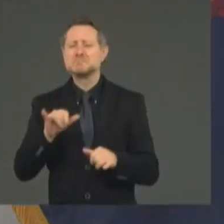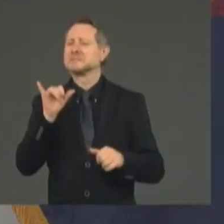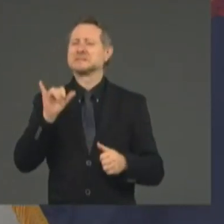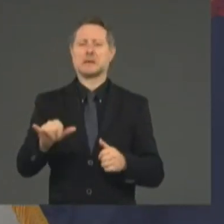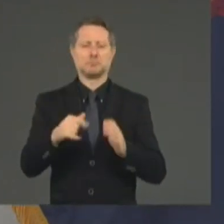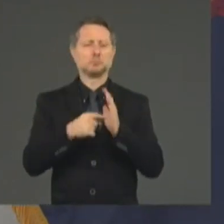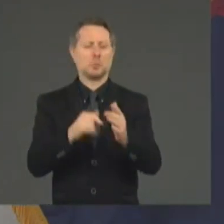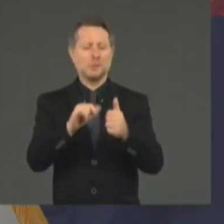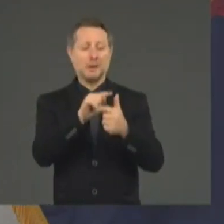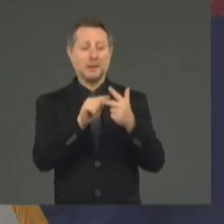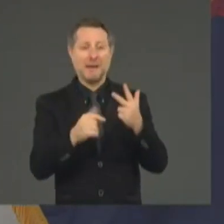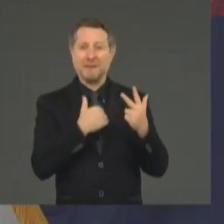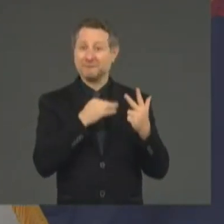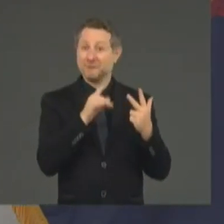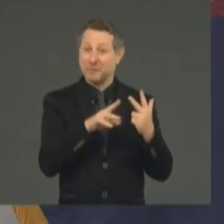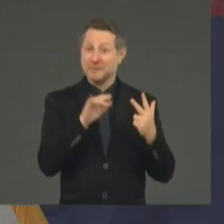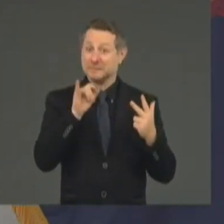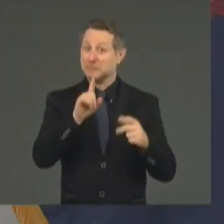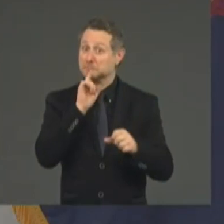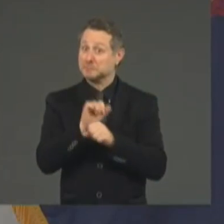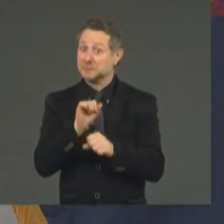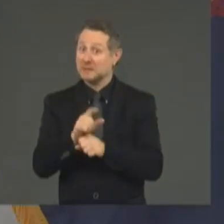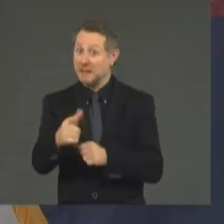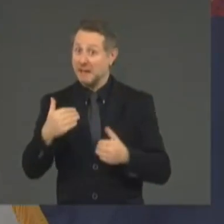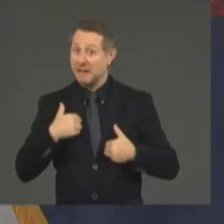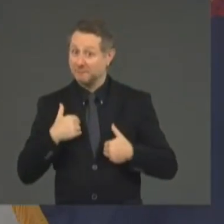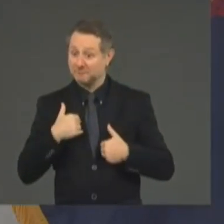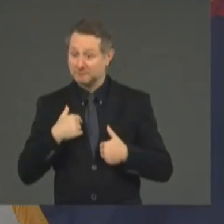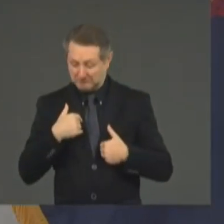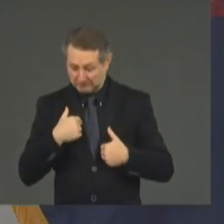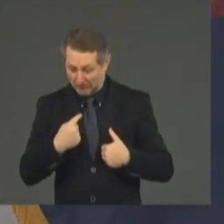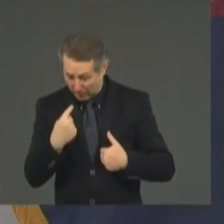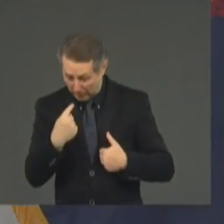any symptoms, get a test. Get a test.